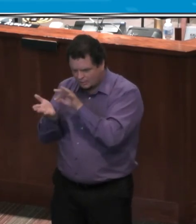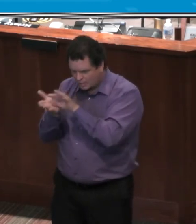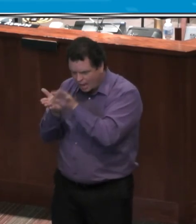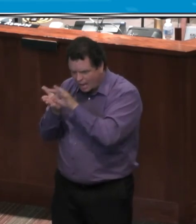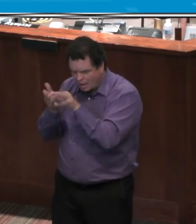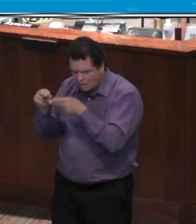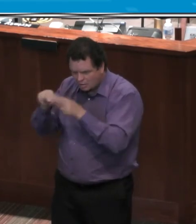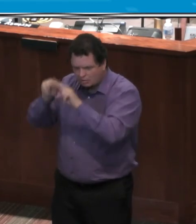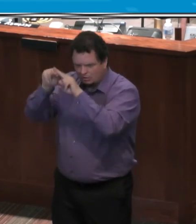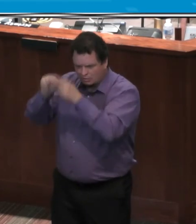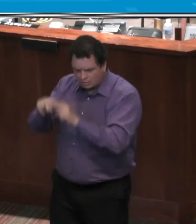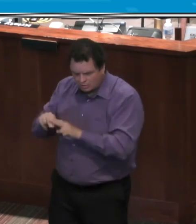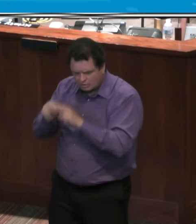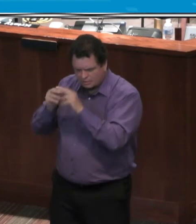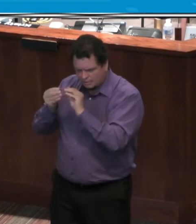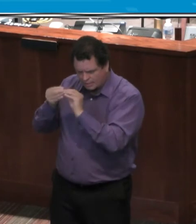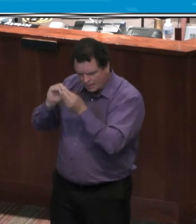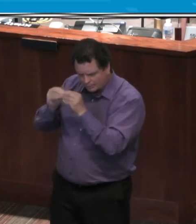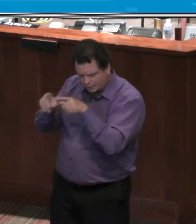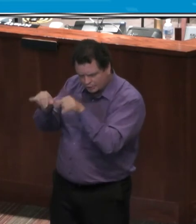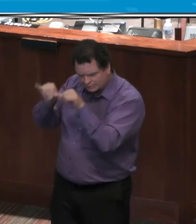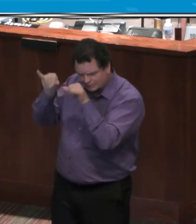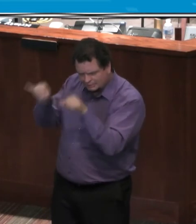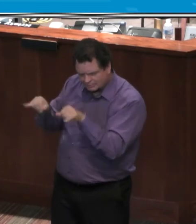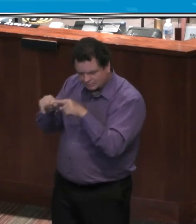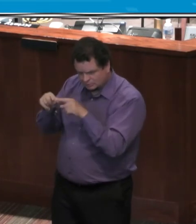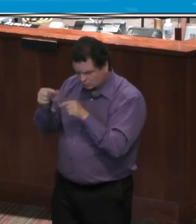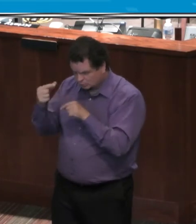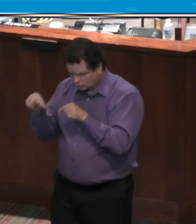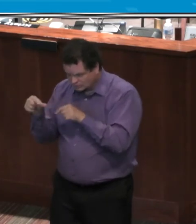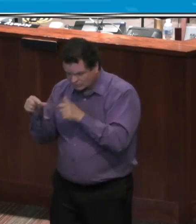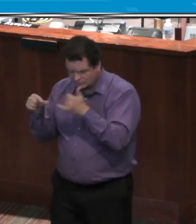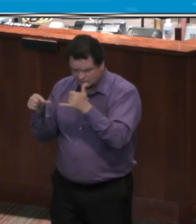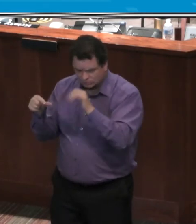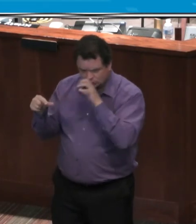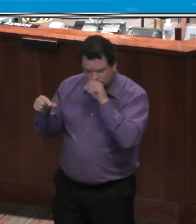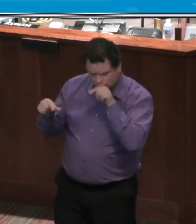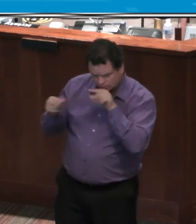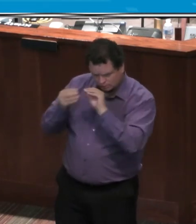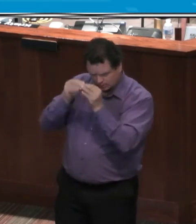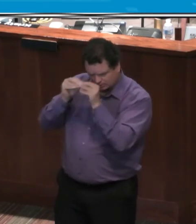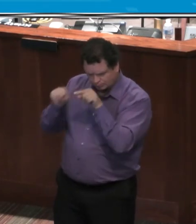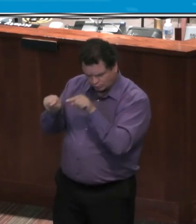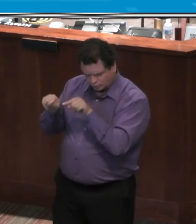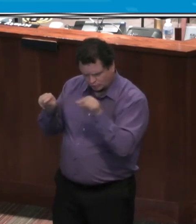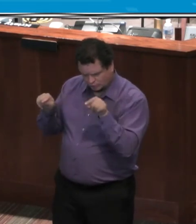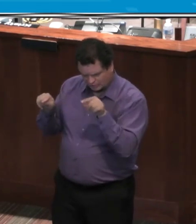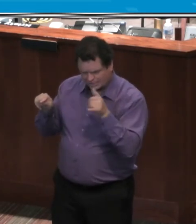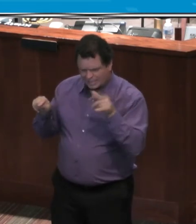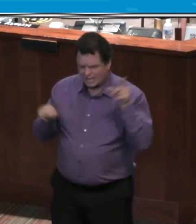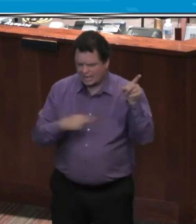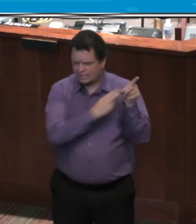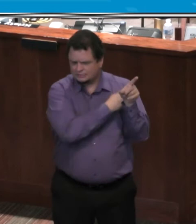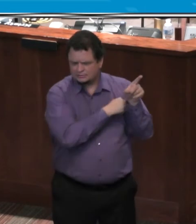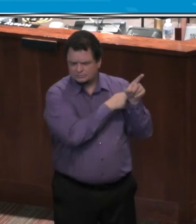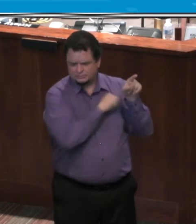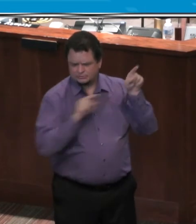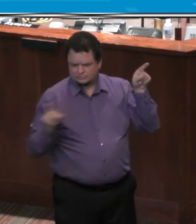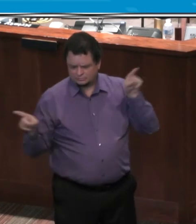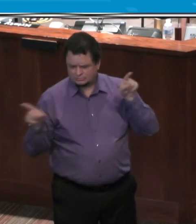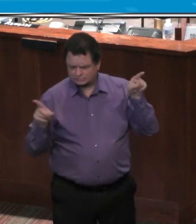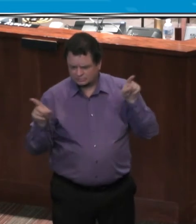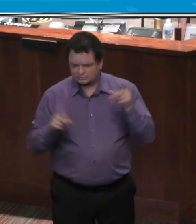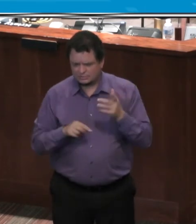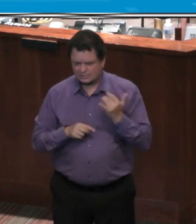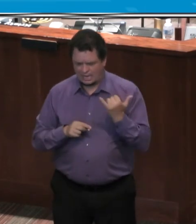hospital system, whether that be green, yellow, orange, et cetera. So we've gone through the process of building a visualization for that. It's actually in the can ready